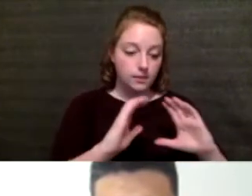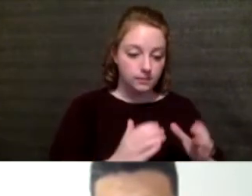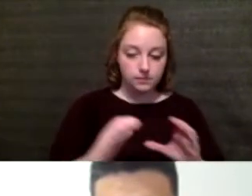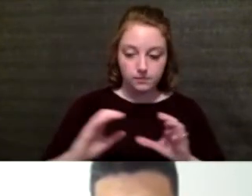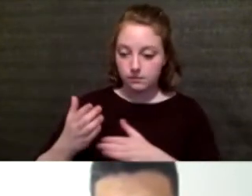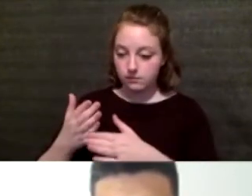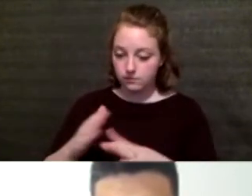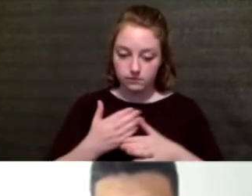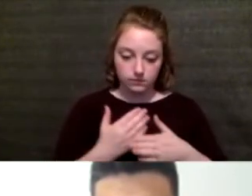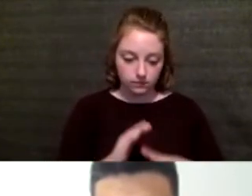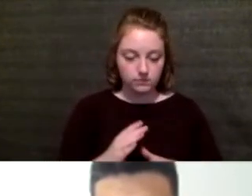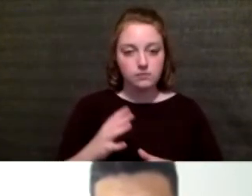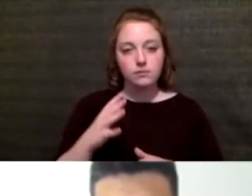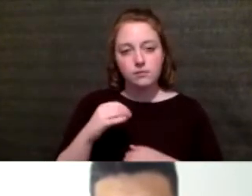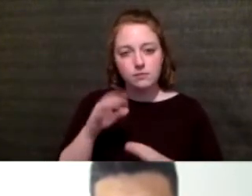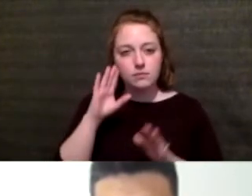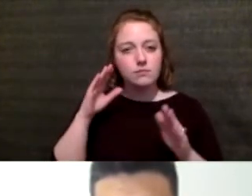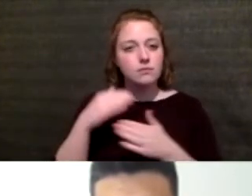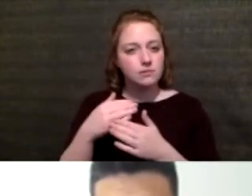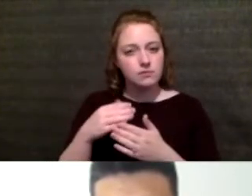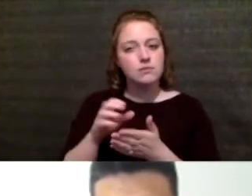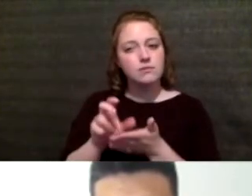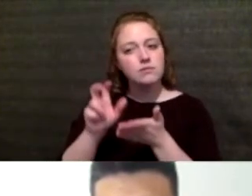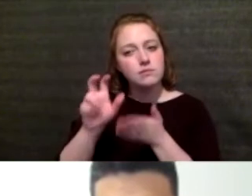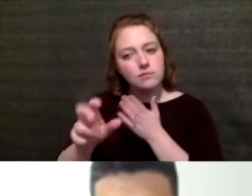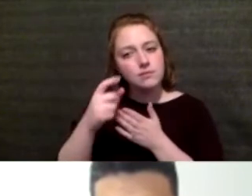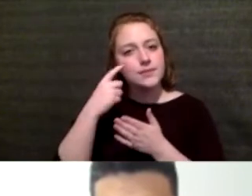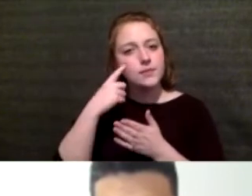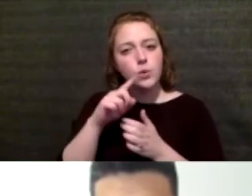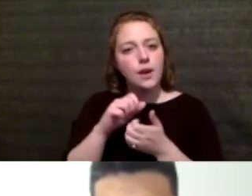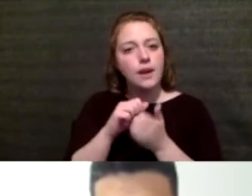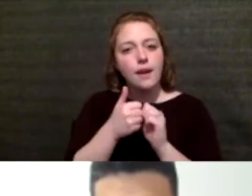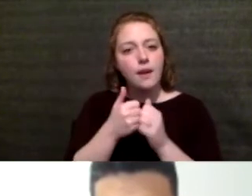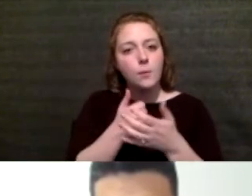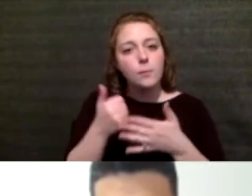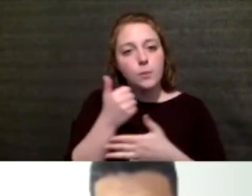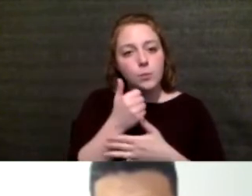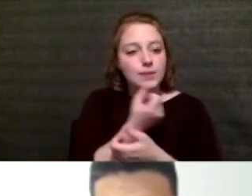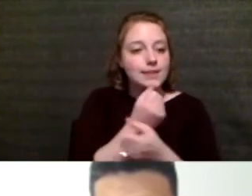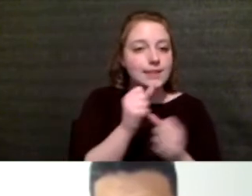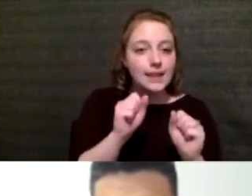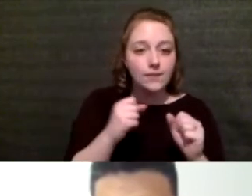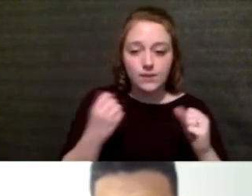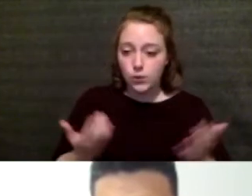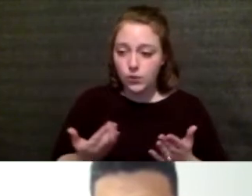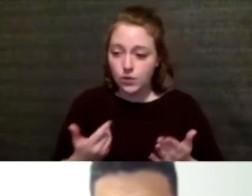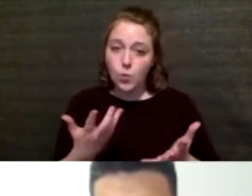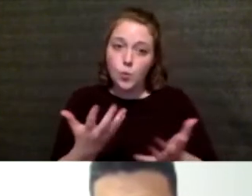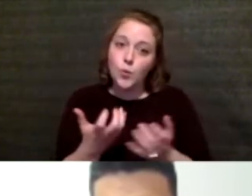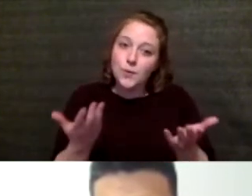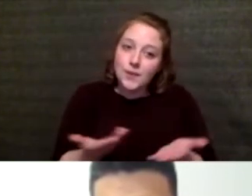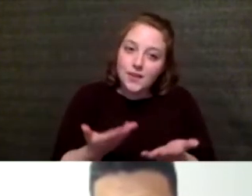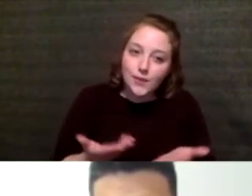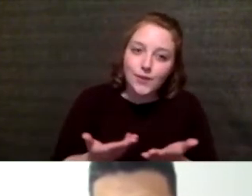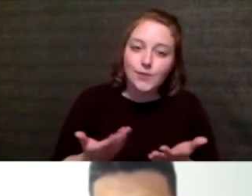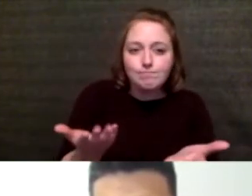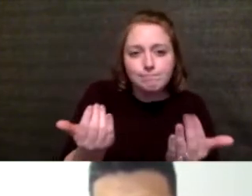what it's going to take to make our kids feel those that's safe and you're here and we want you here and